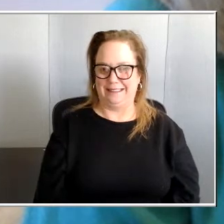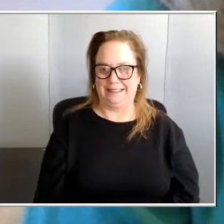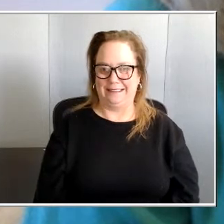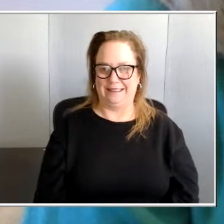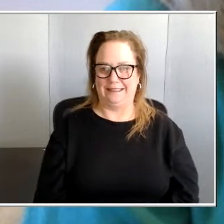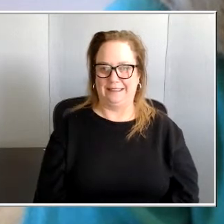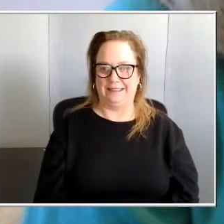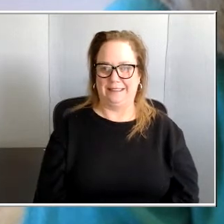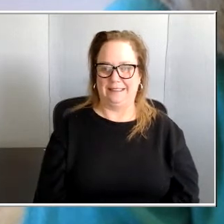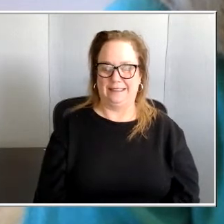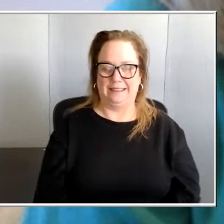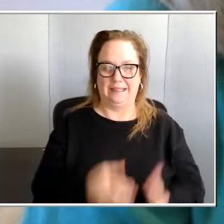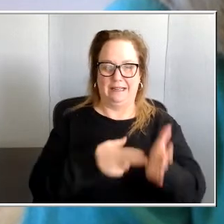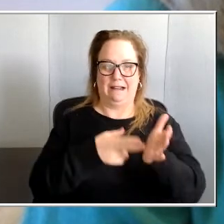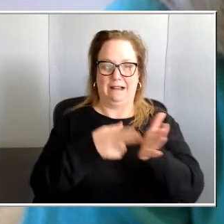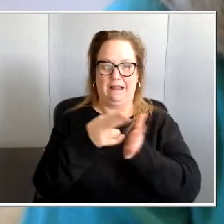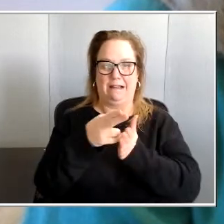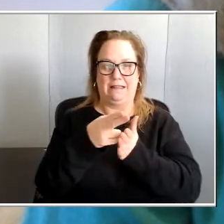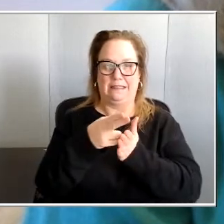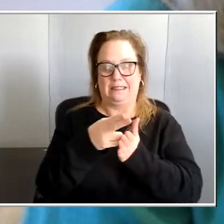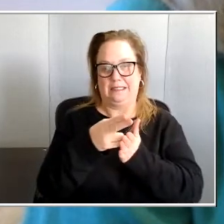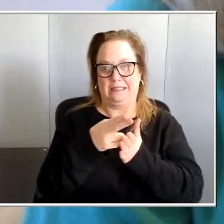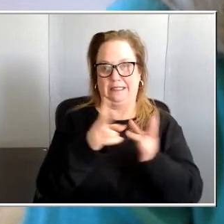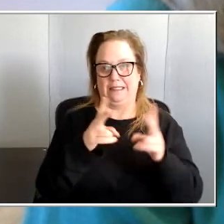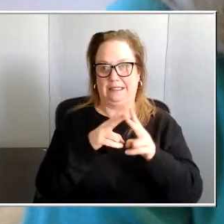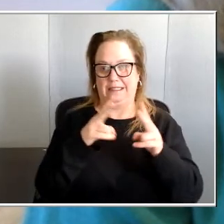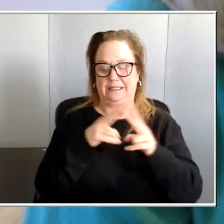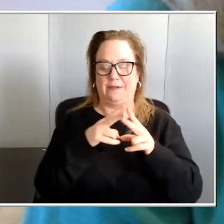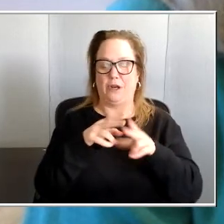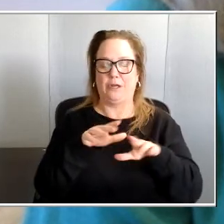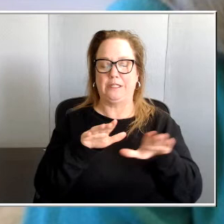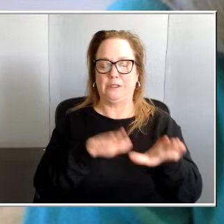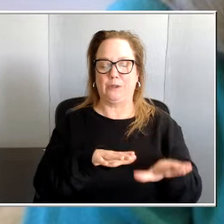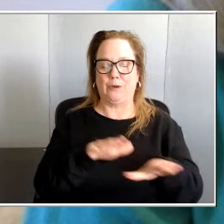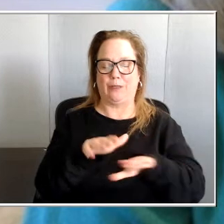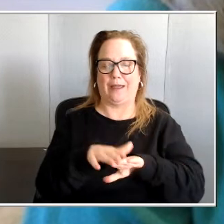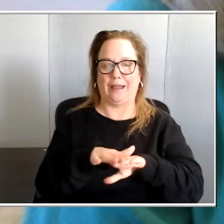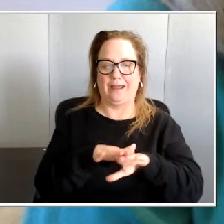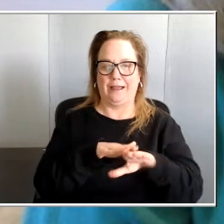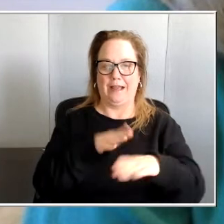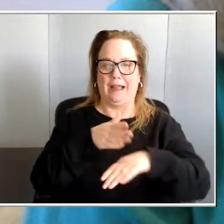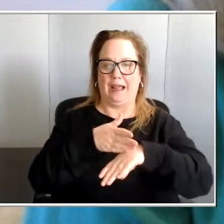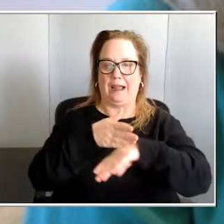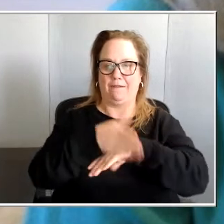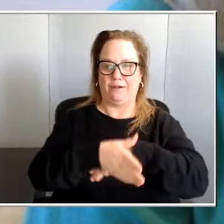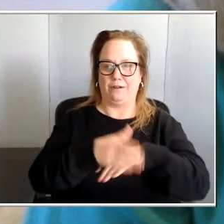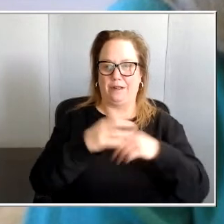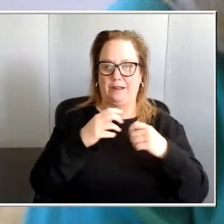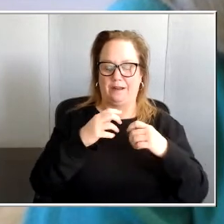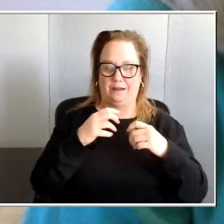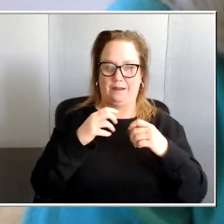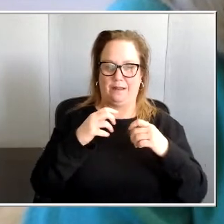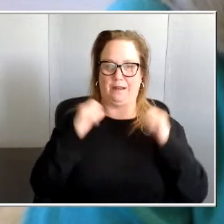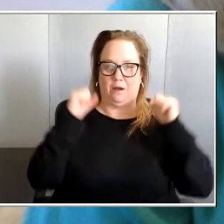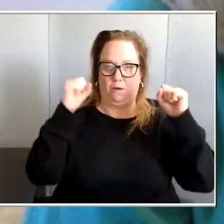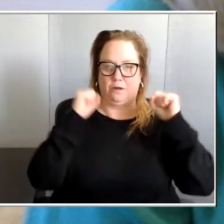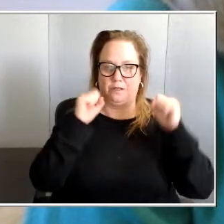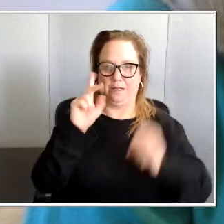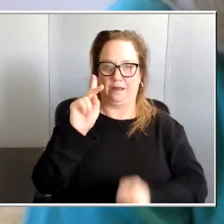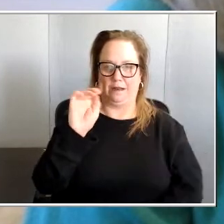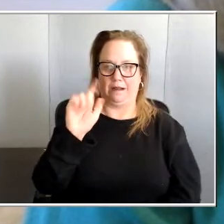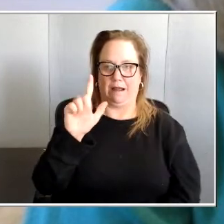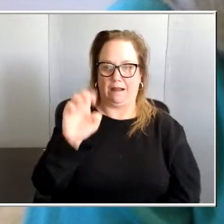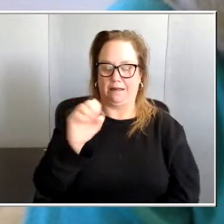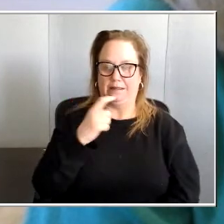they're honestly, it's very soothing, I guess, especially after you've done like a high intensity workout, like Kyle said. It's